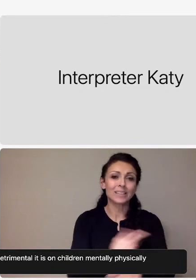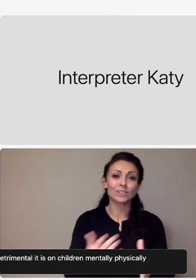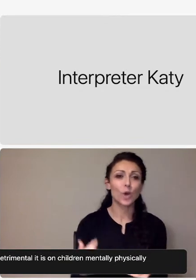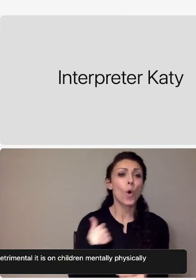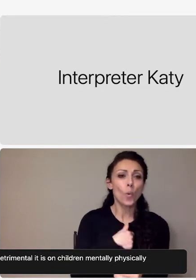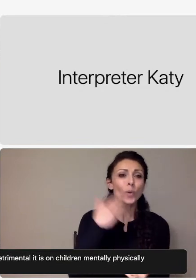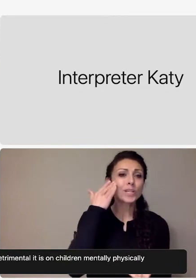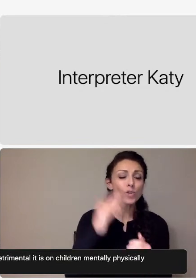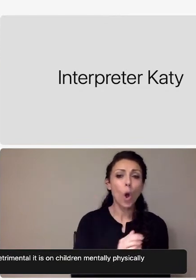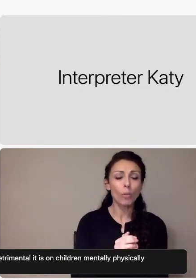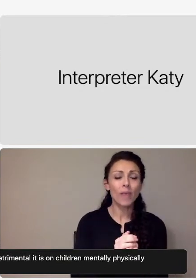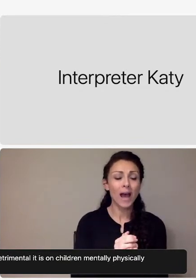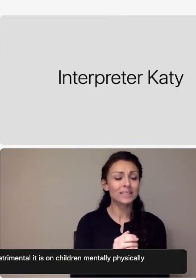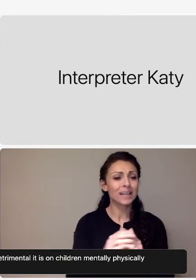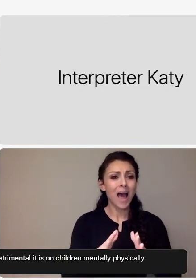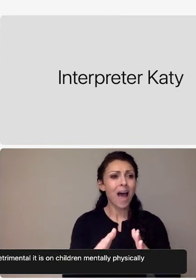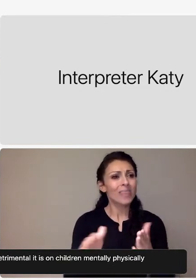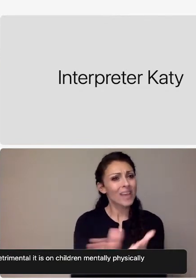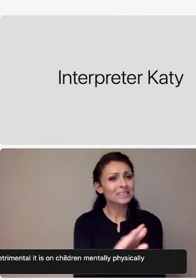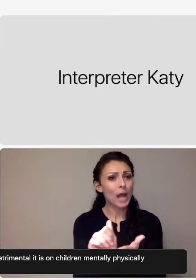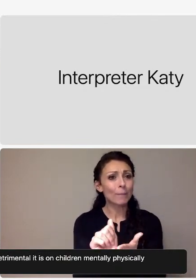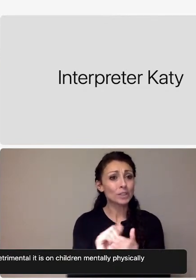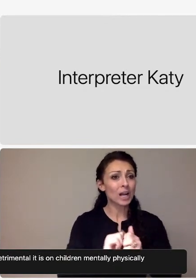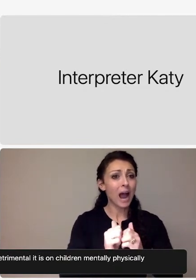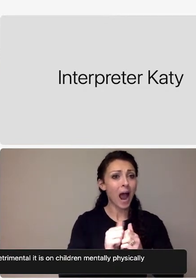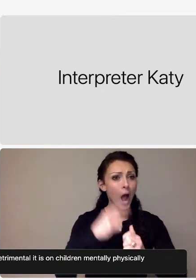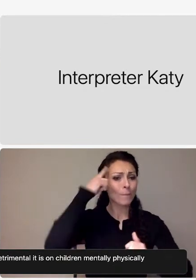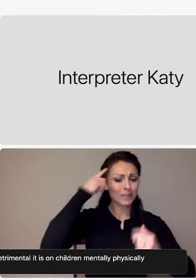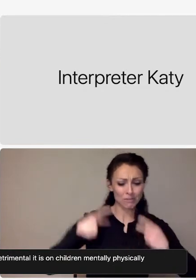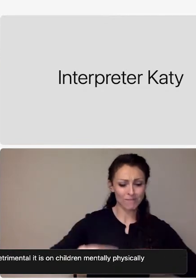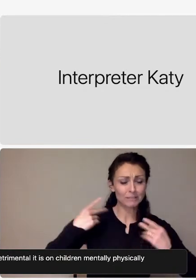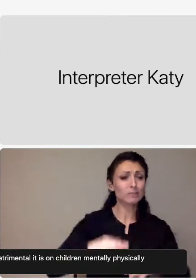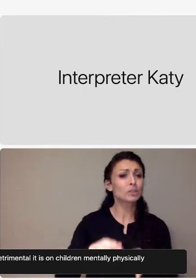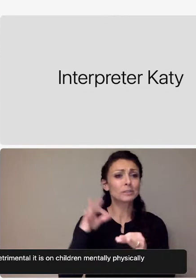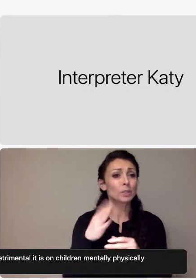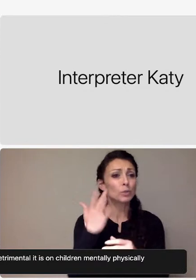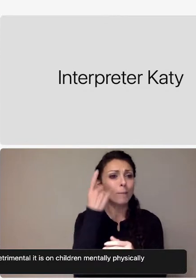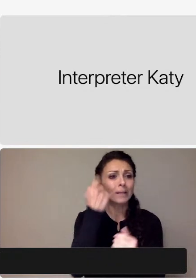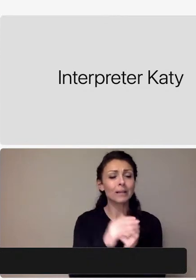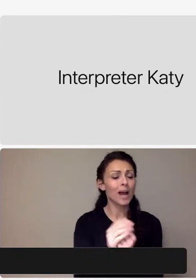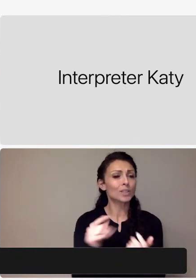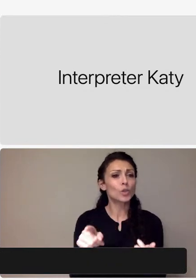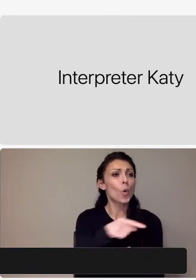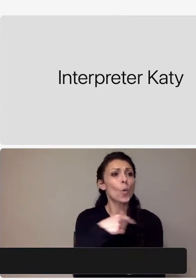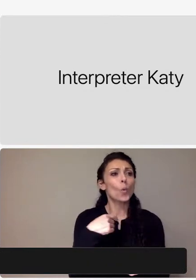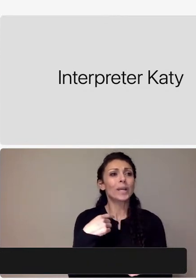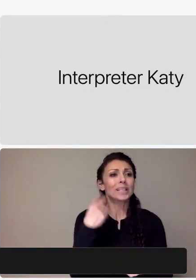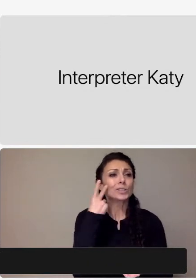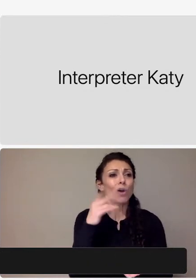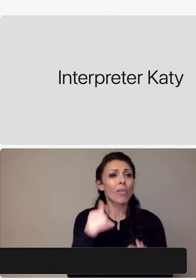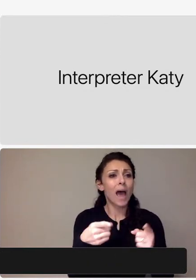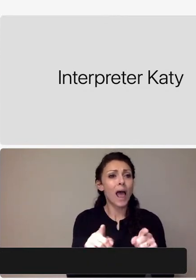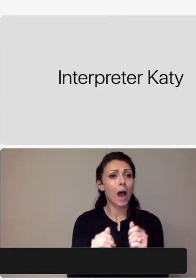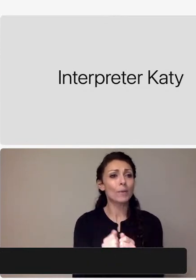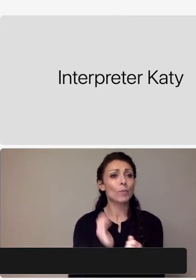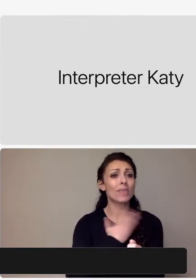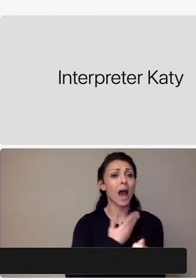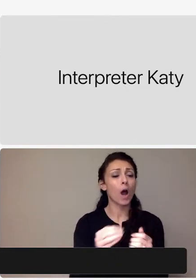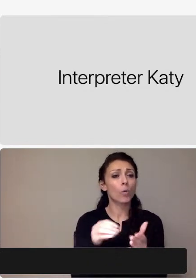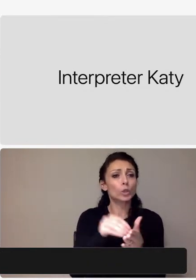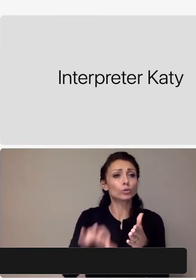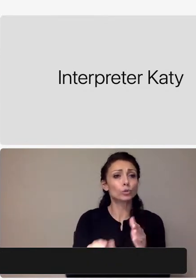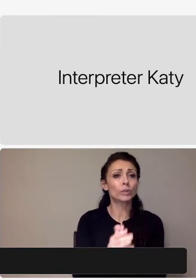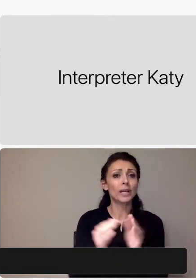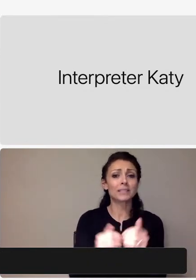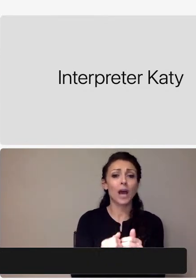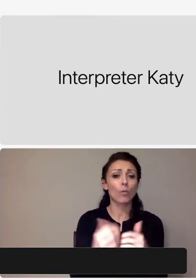from the last bout of keeping school doors closed way longer than necessary those issues are on you and you threaten to